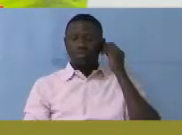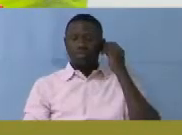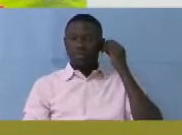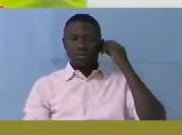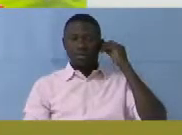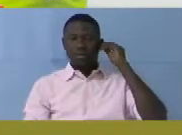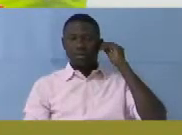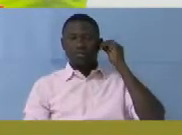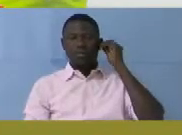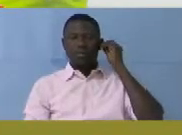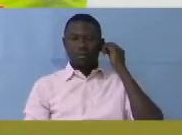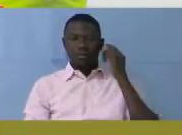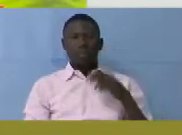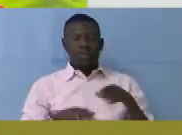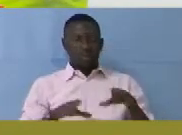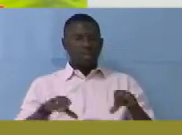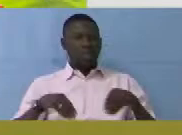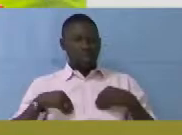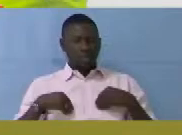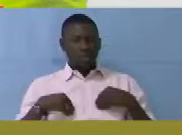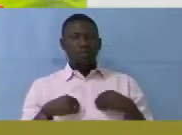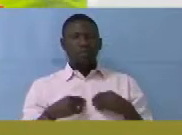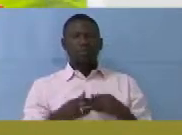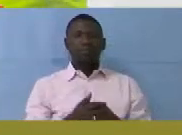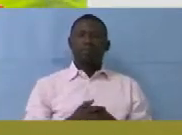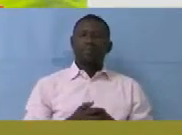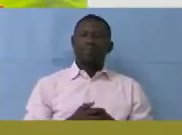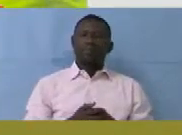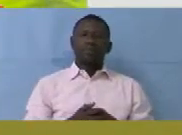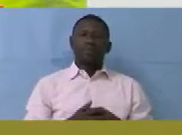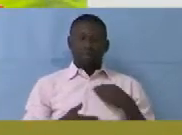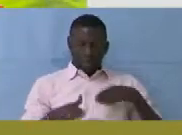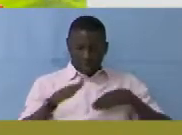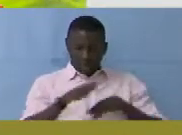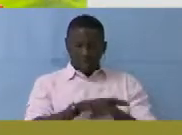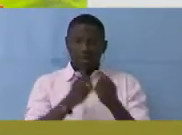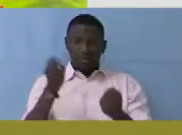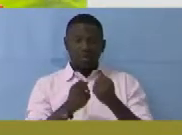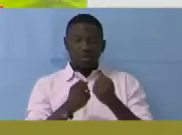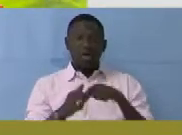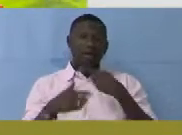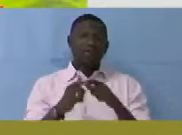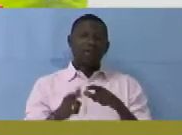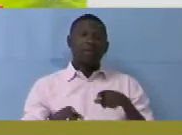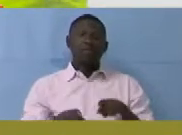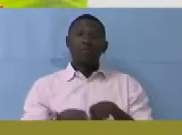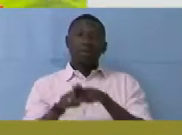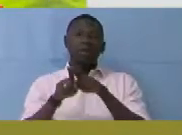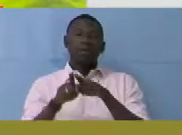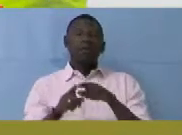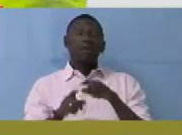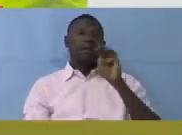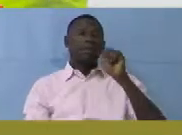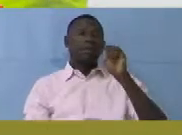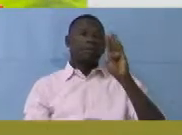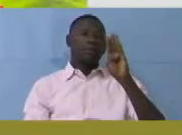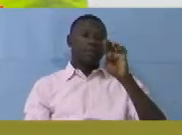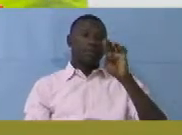Sonta. I entered, Ibrahima also entered. Dunta, Ibrahima fanan dunta. While we were driving,